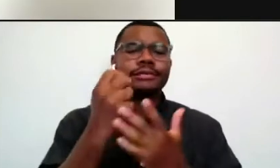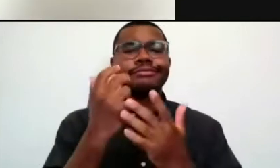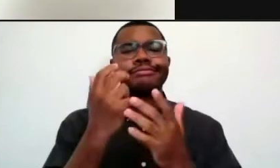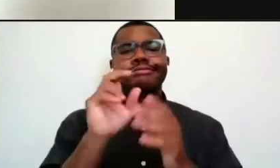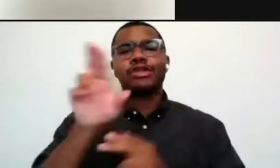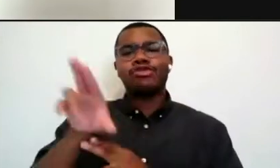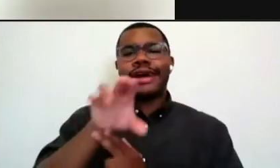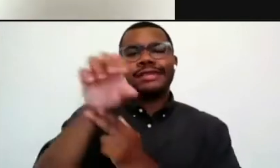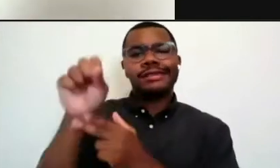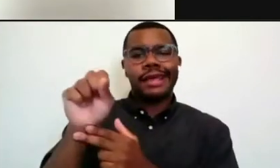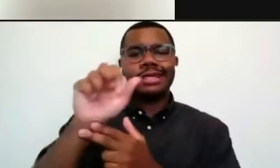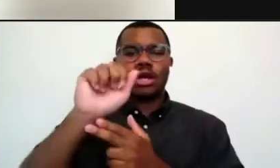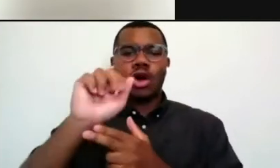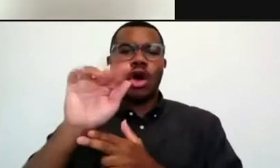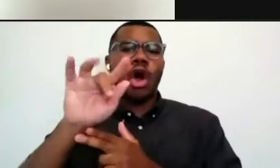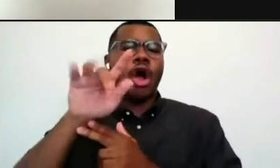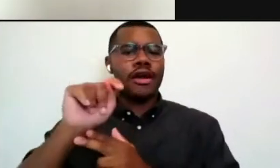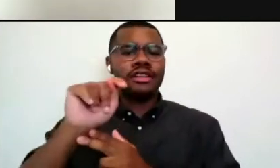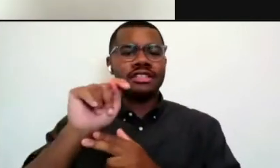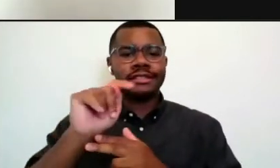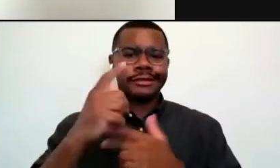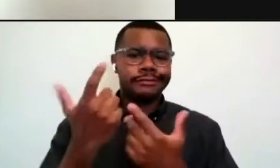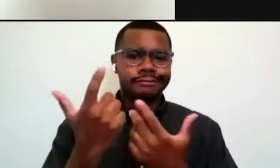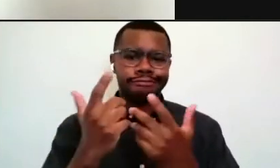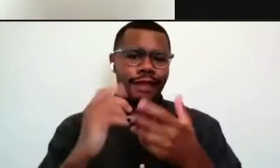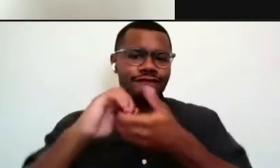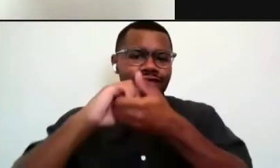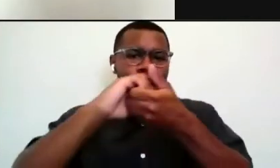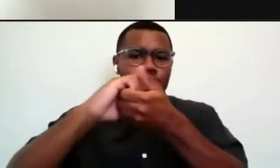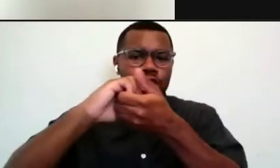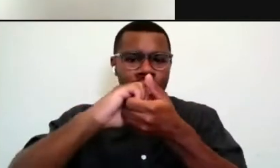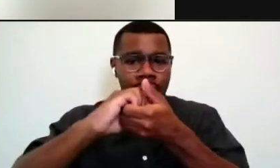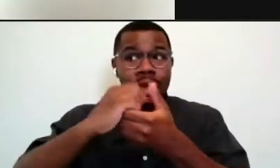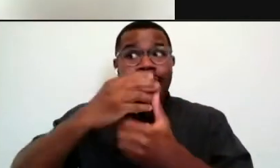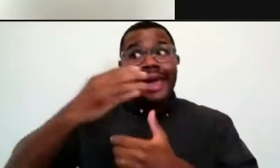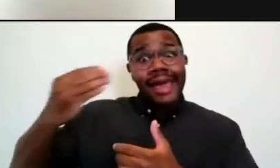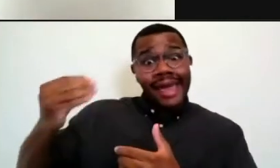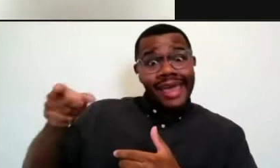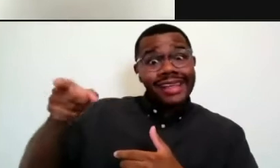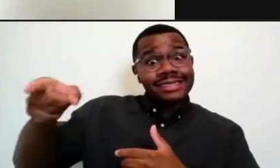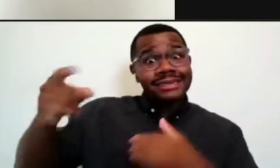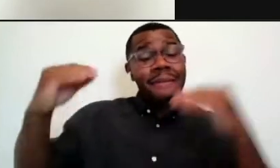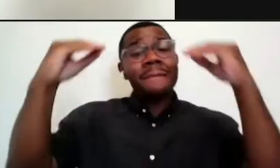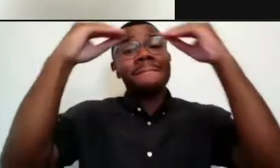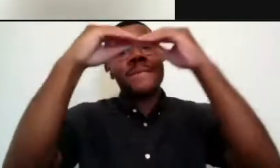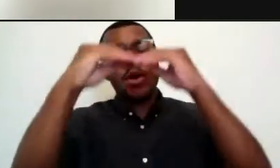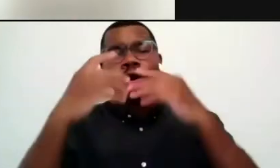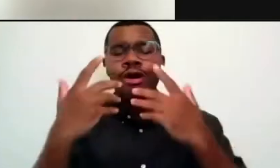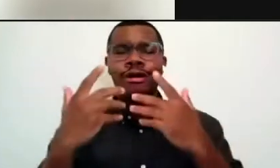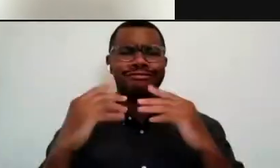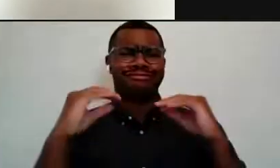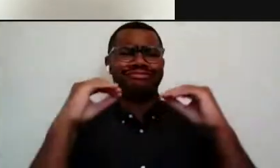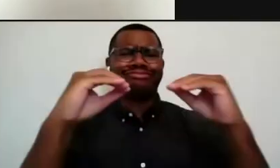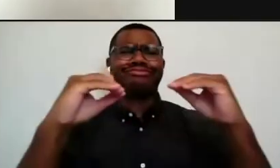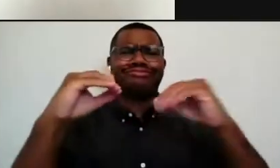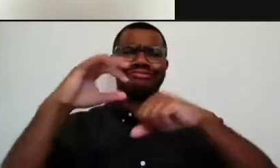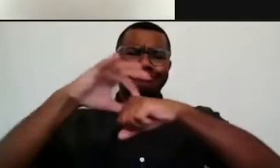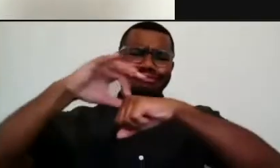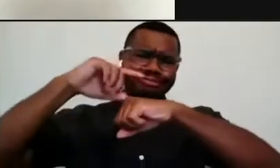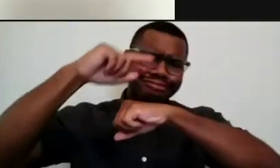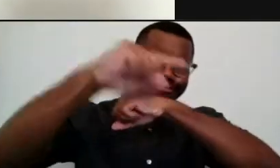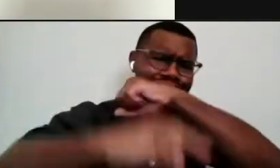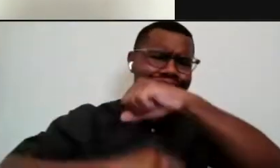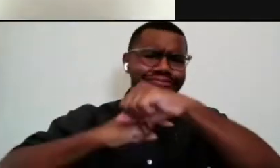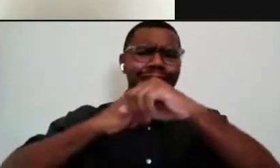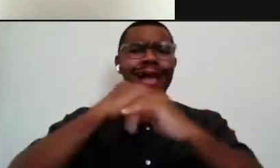And through that, she expanded her work in corrections and educational institutions internationally. She's conducted the Medea Project in